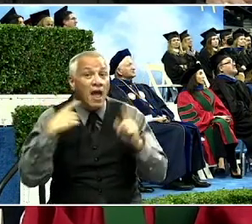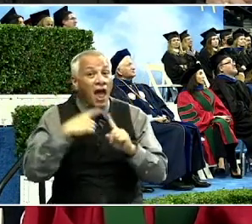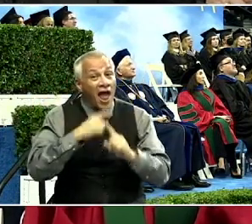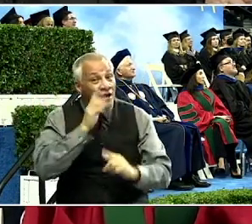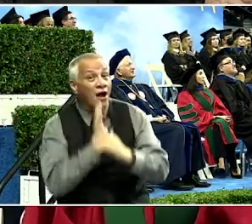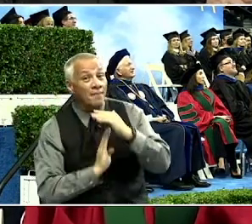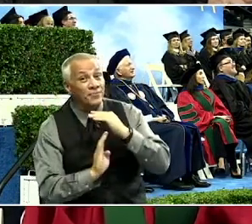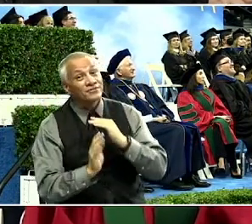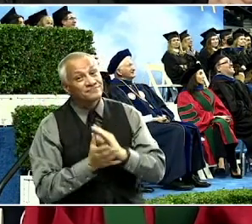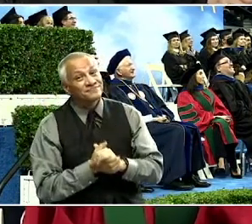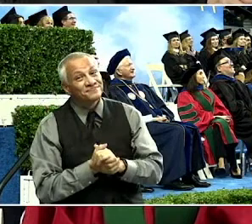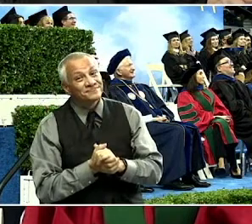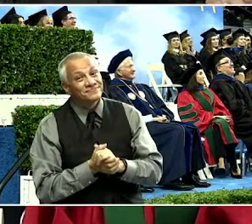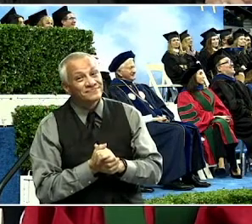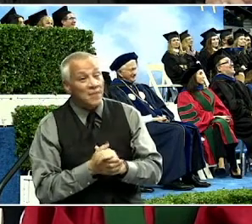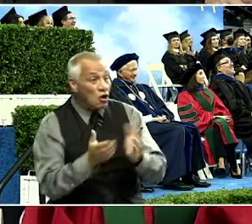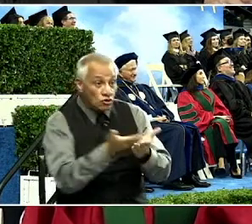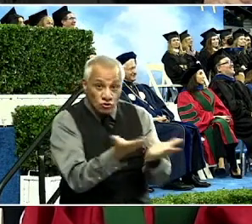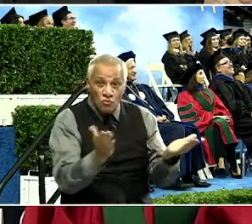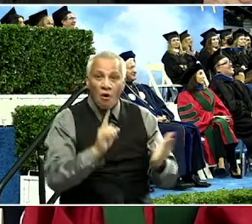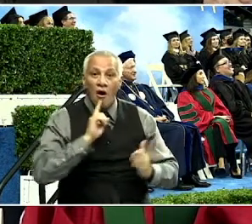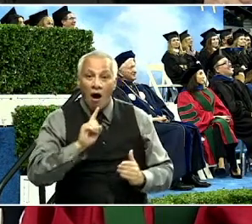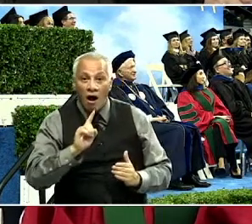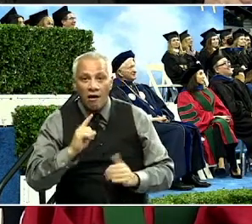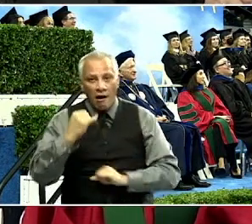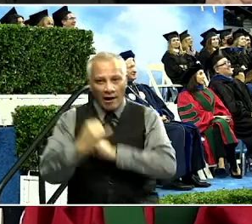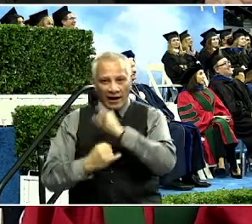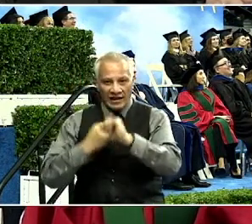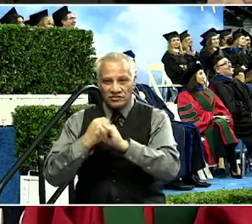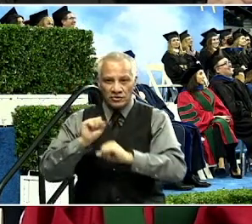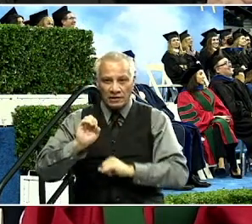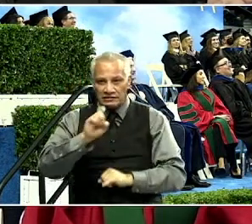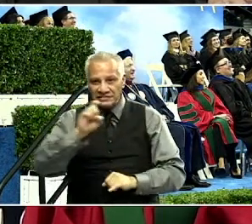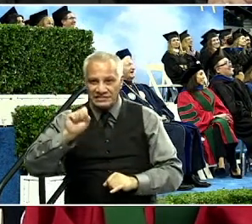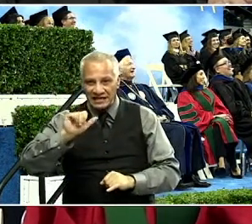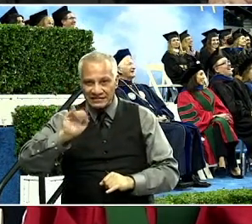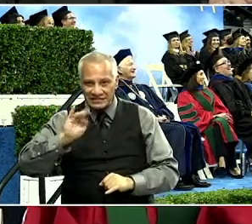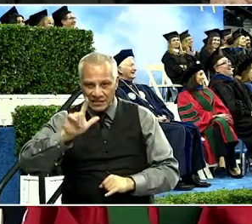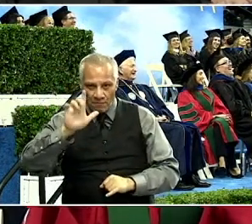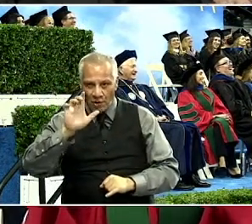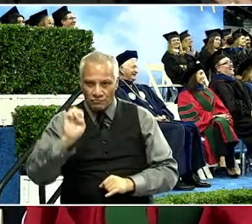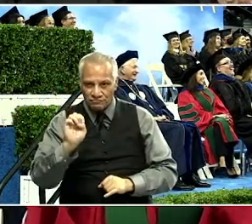humble. You are an international sex symbol.